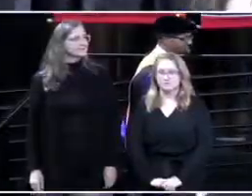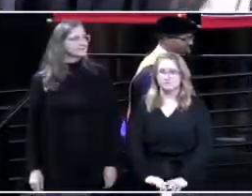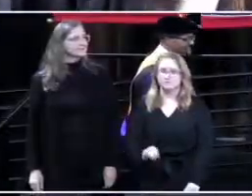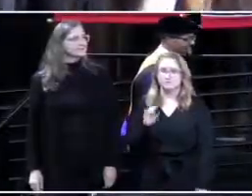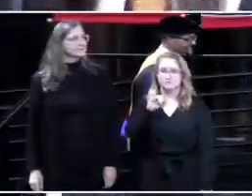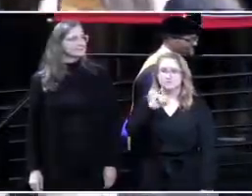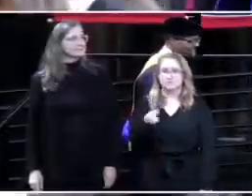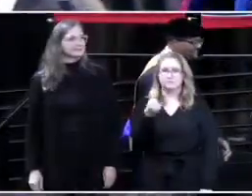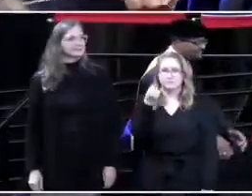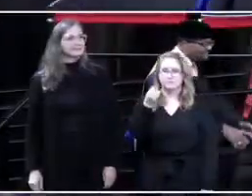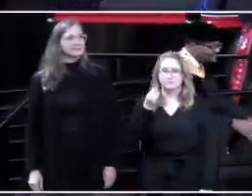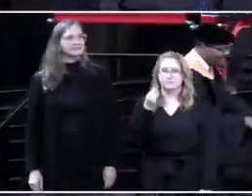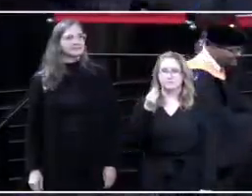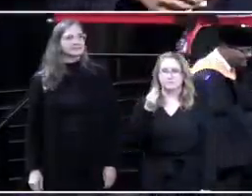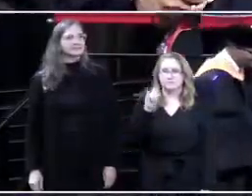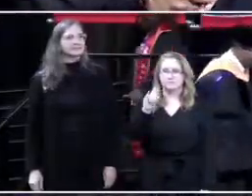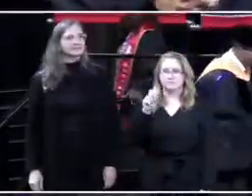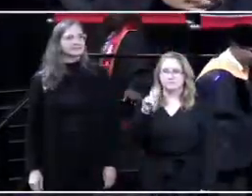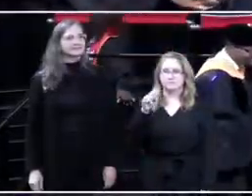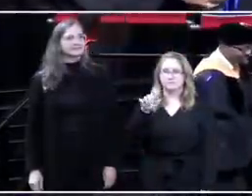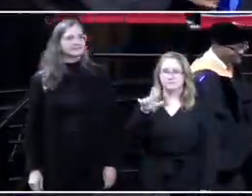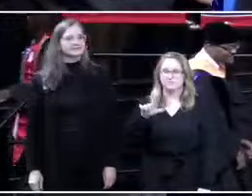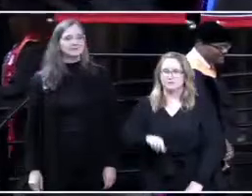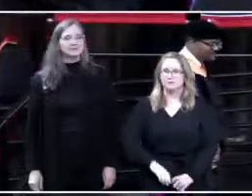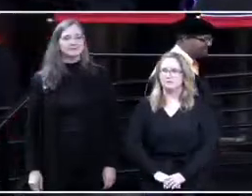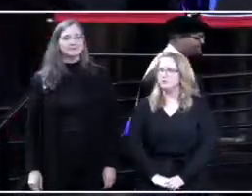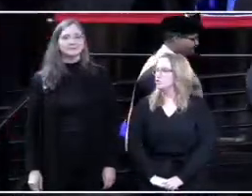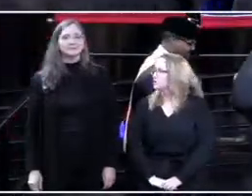Judas Salah Israel.